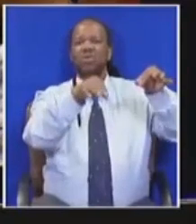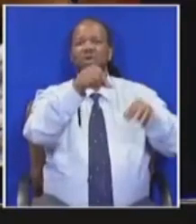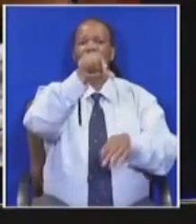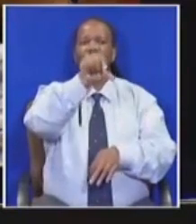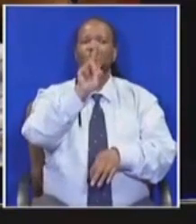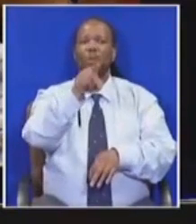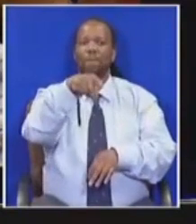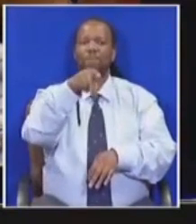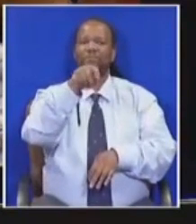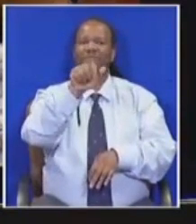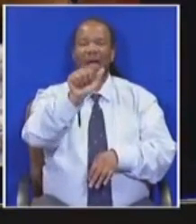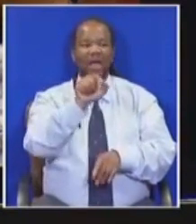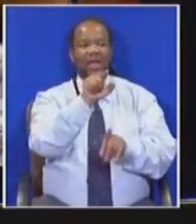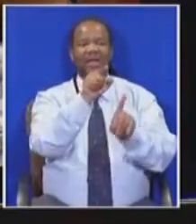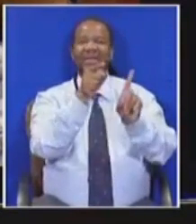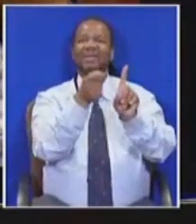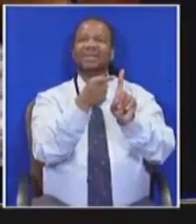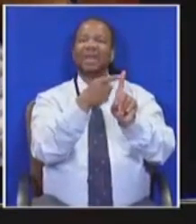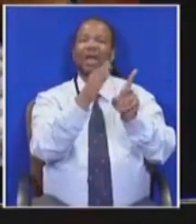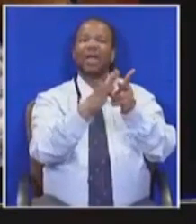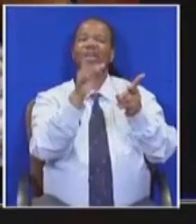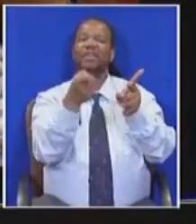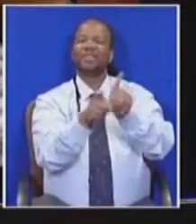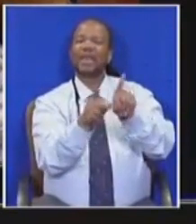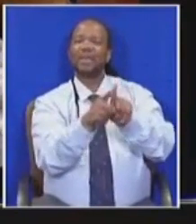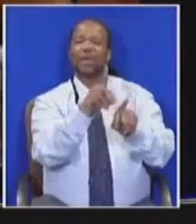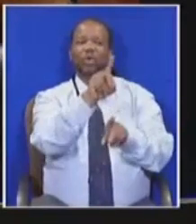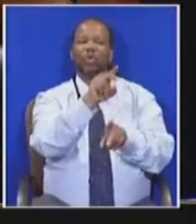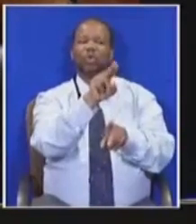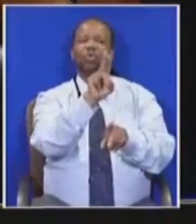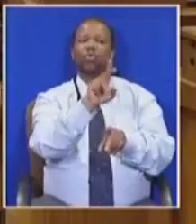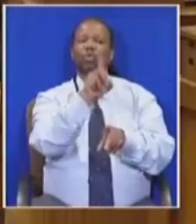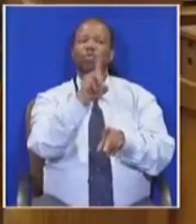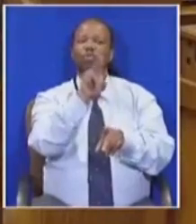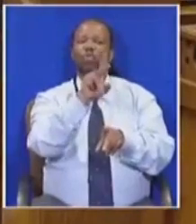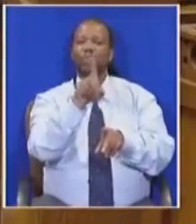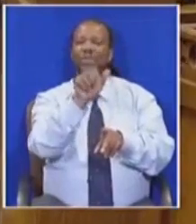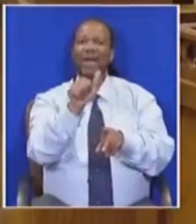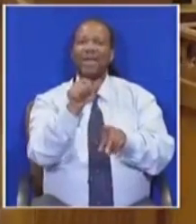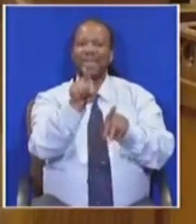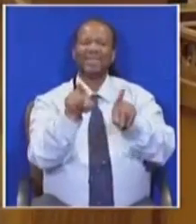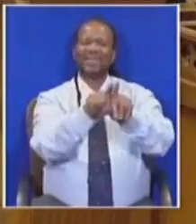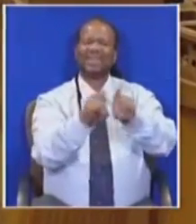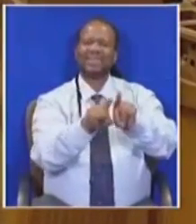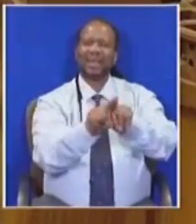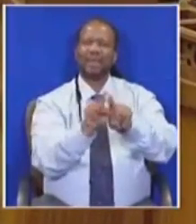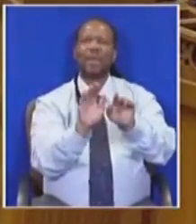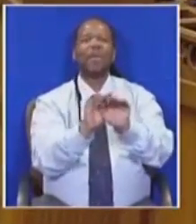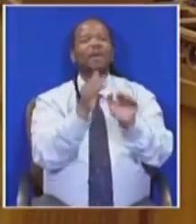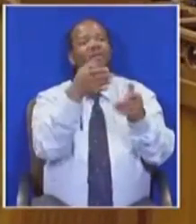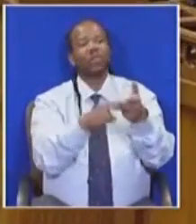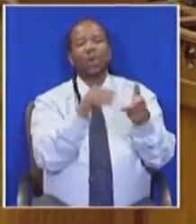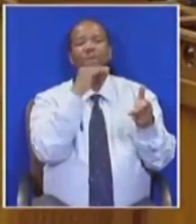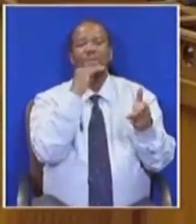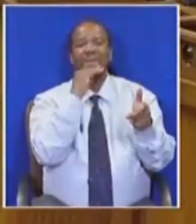There's no difference between him and Dutuzane. Honorable Ndlozi, please it's literally going there. He's an extension of Mr. Zuma in